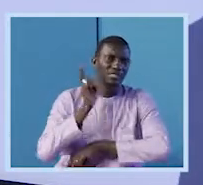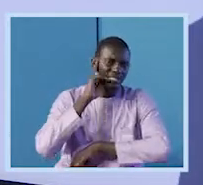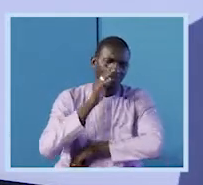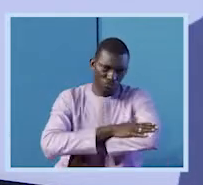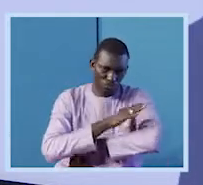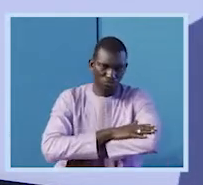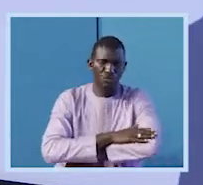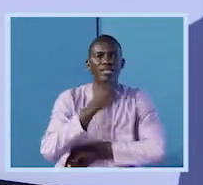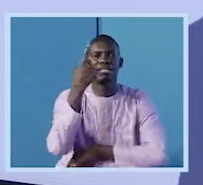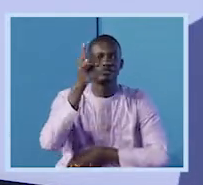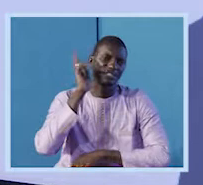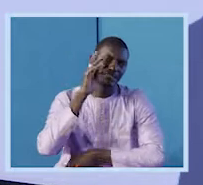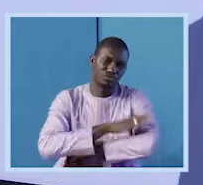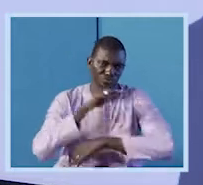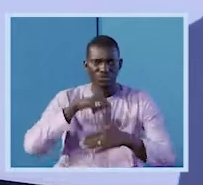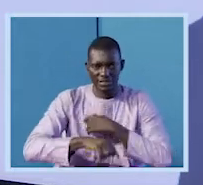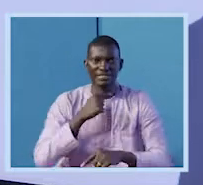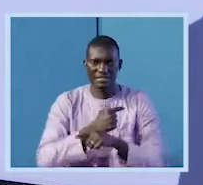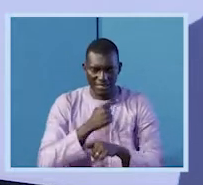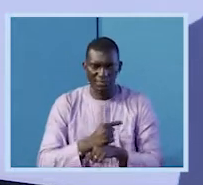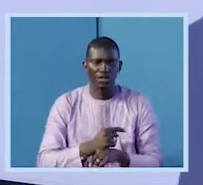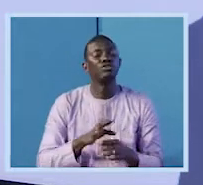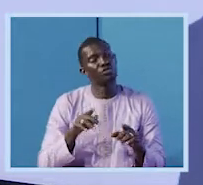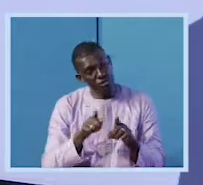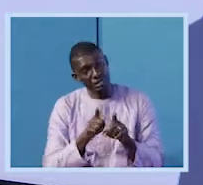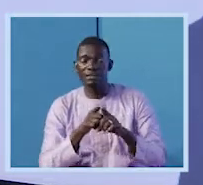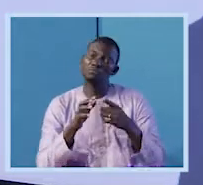the Deaf. That's the first deaf school that we have in the Gambia. So,